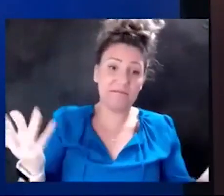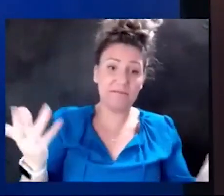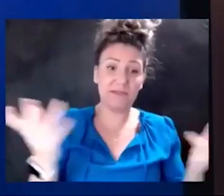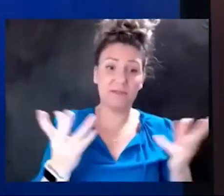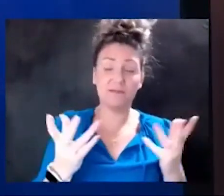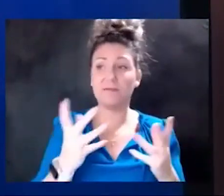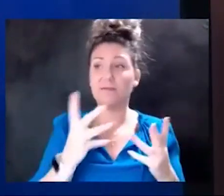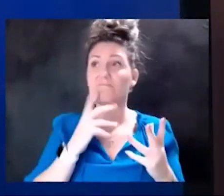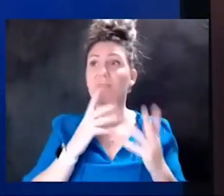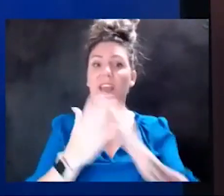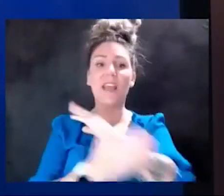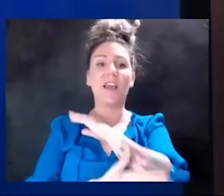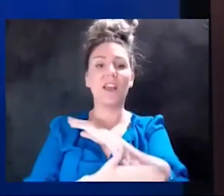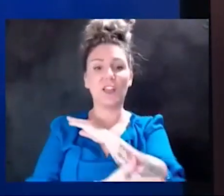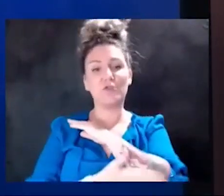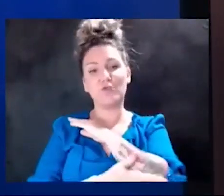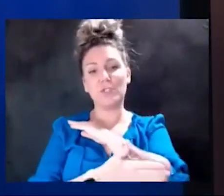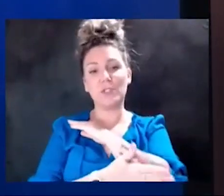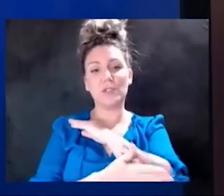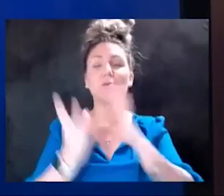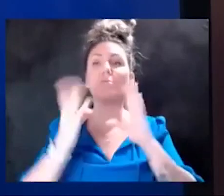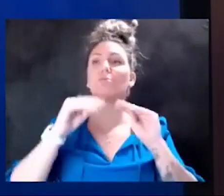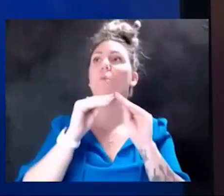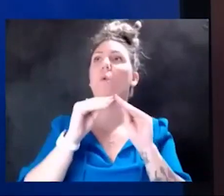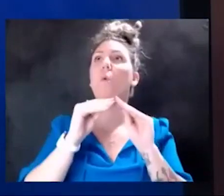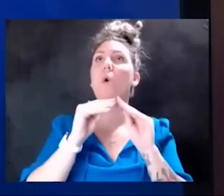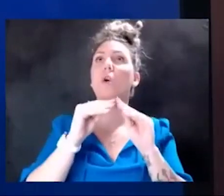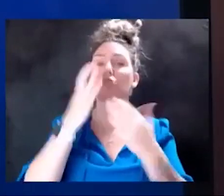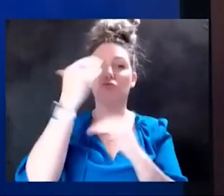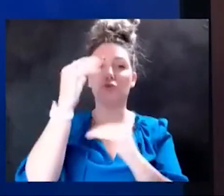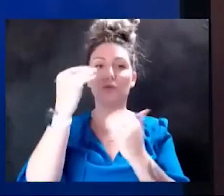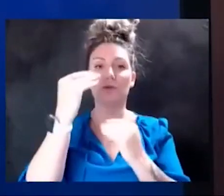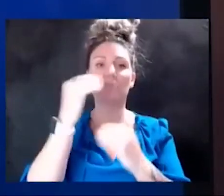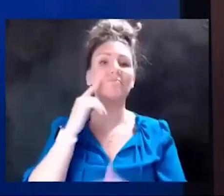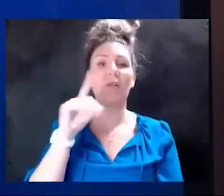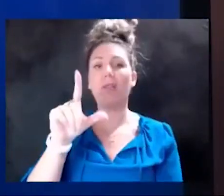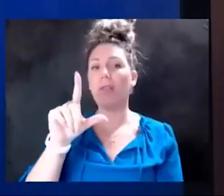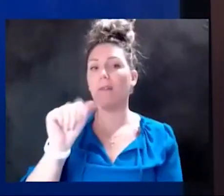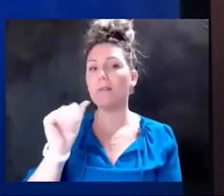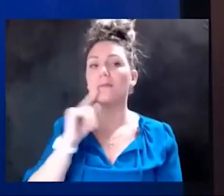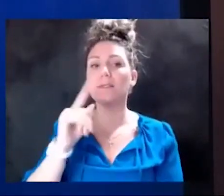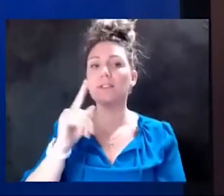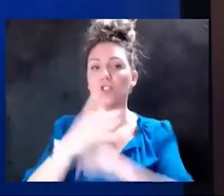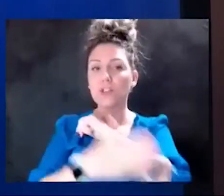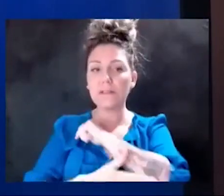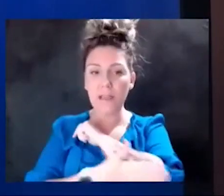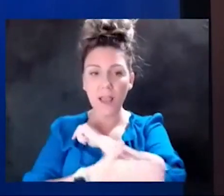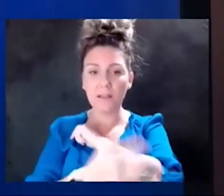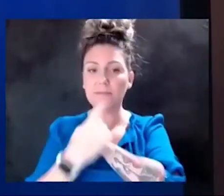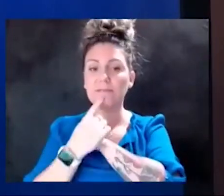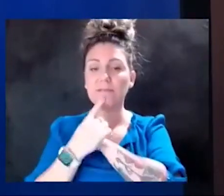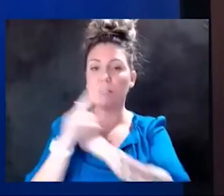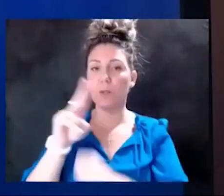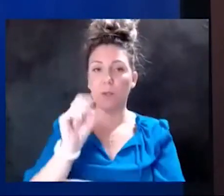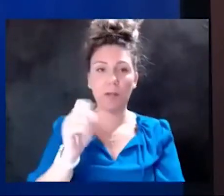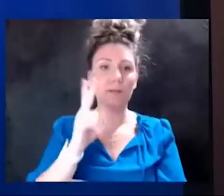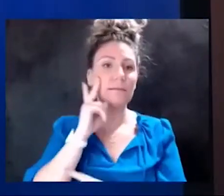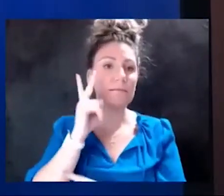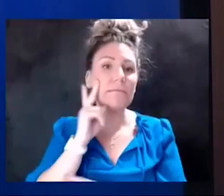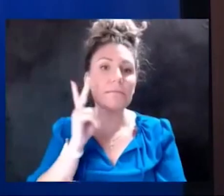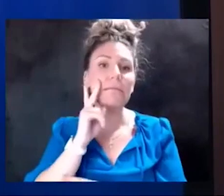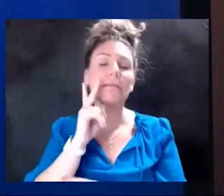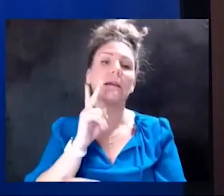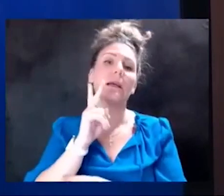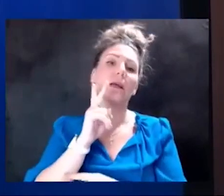going back into more restrictive mode. Los Angeles County has done that in the United States. You're seeing it in Britain. You're seeing it in Israel, where